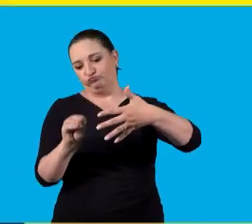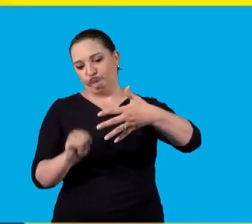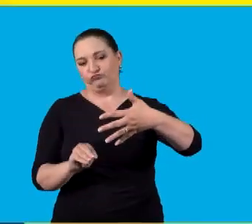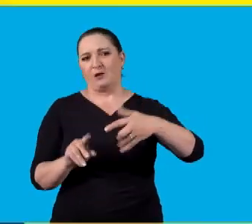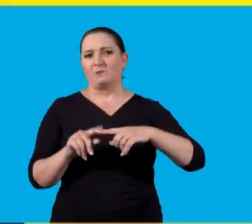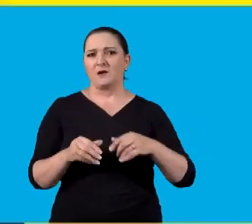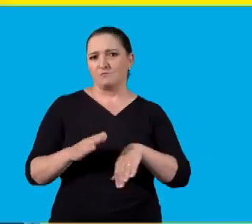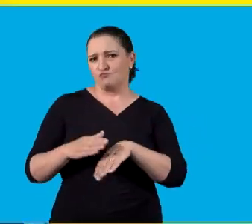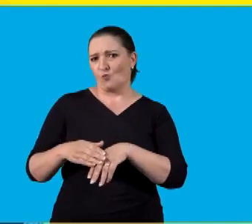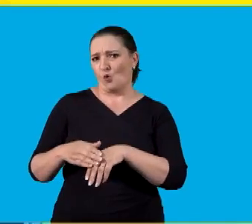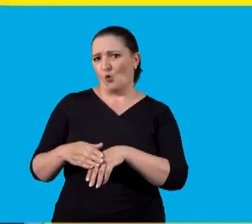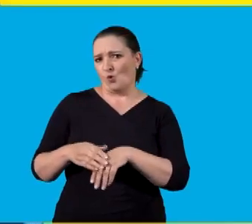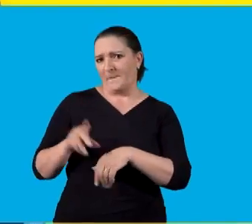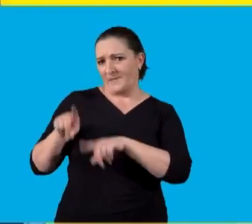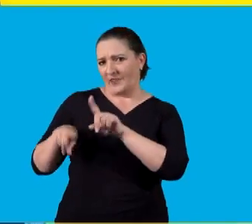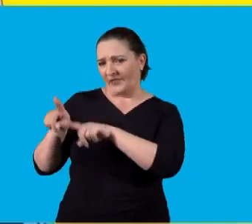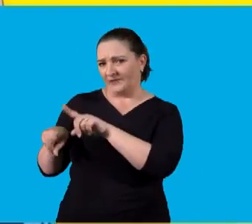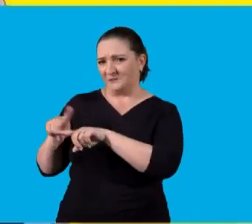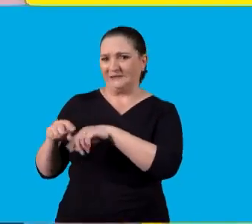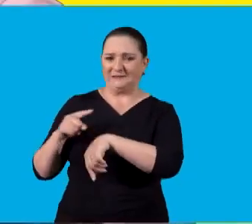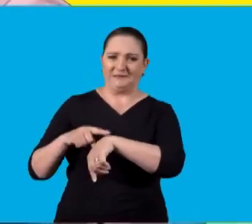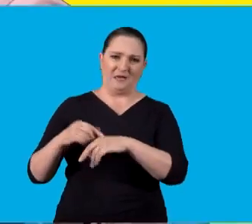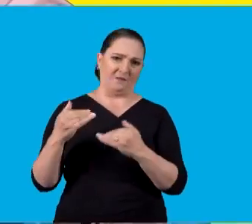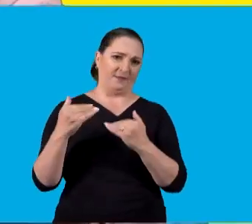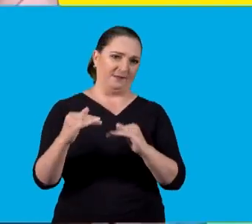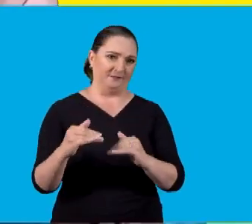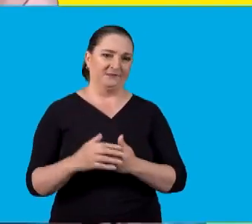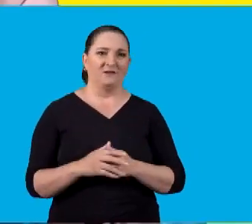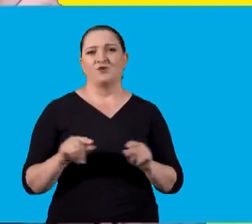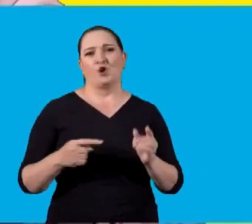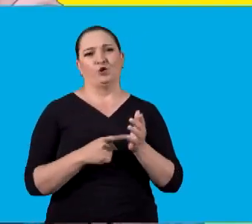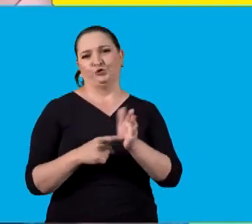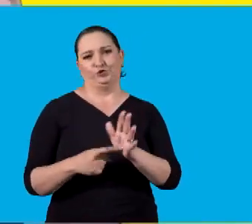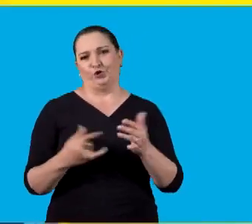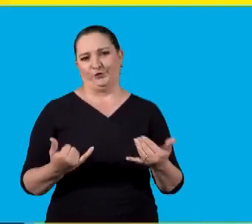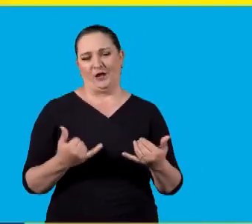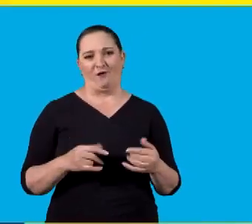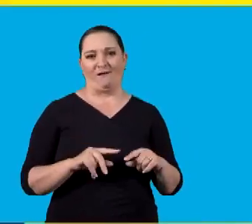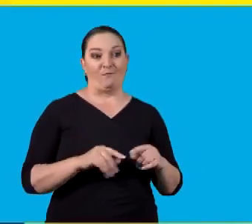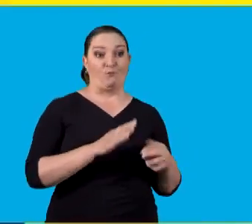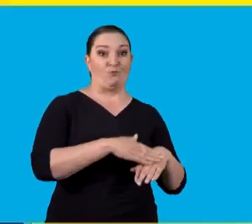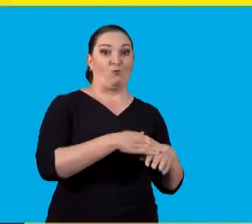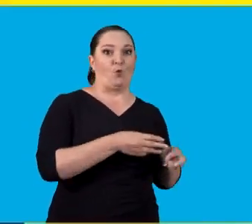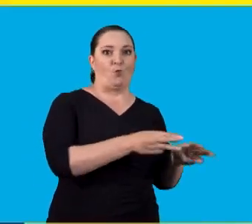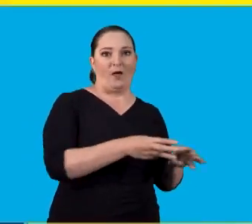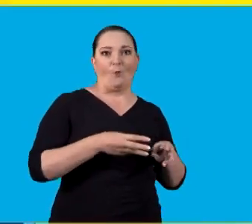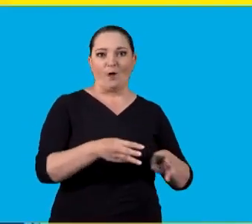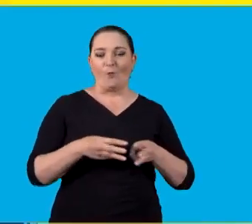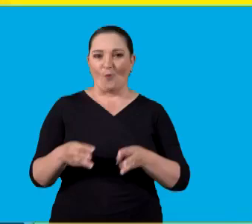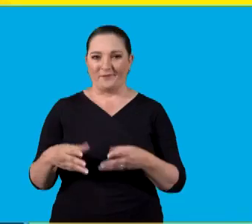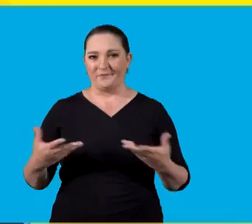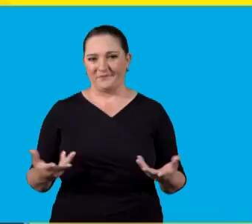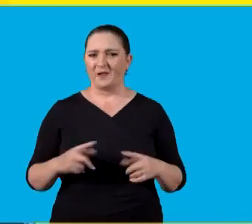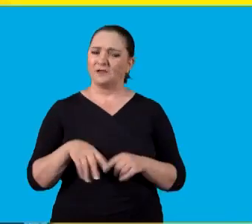well that I would love to show you, but due to time, I will not be able to show you those methods. But it